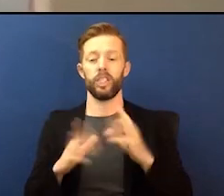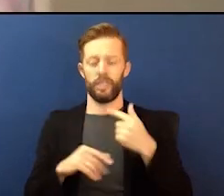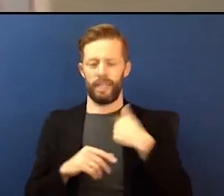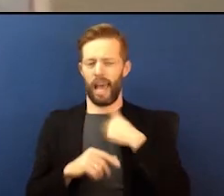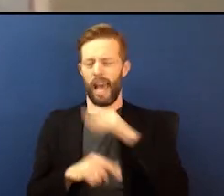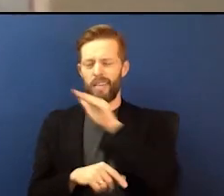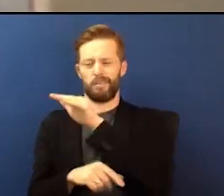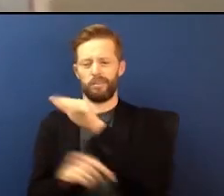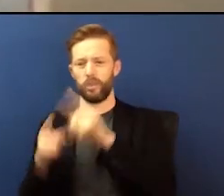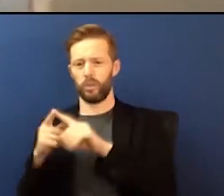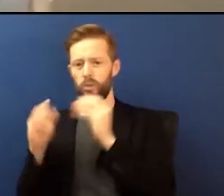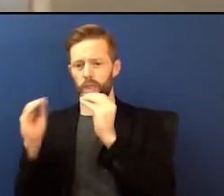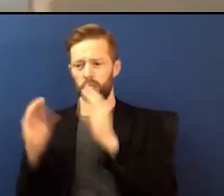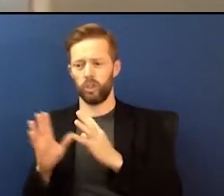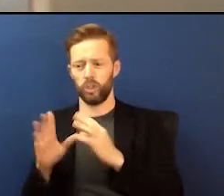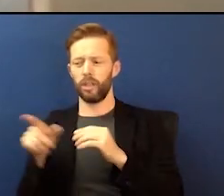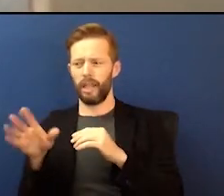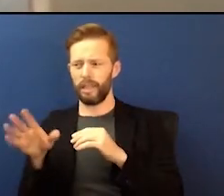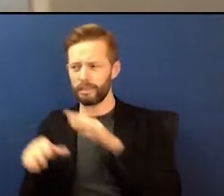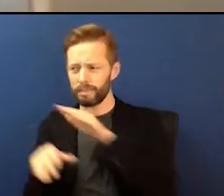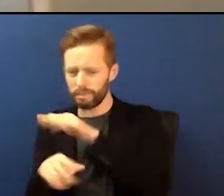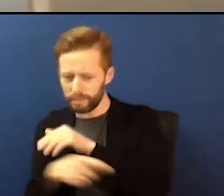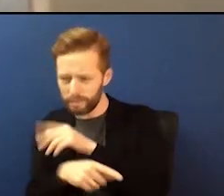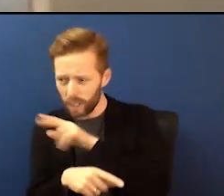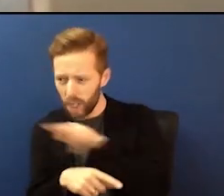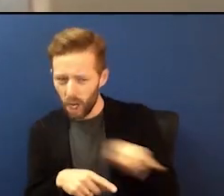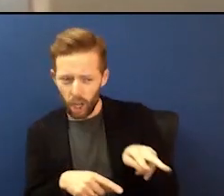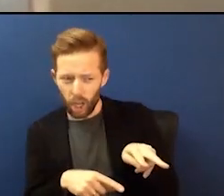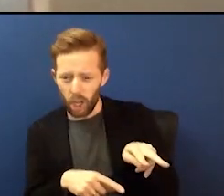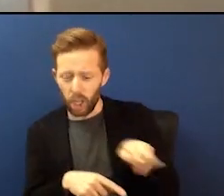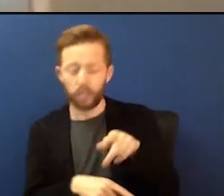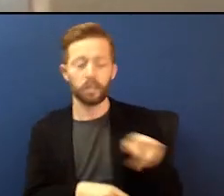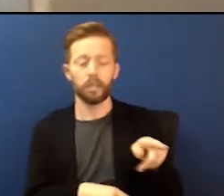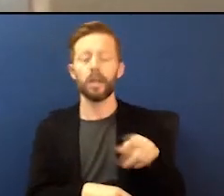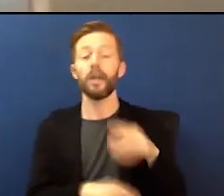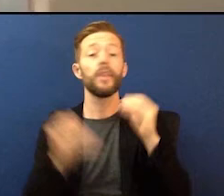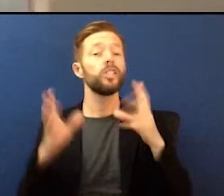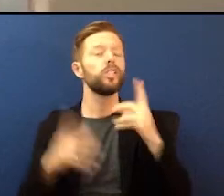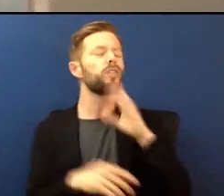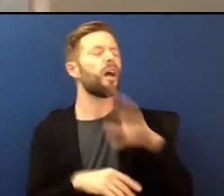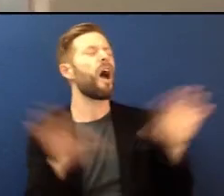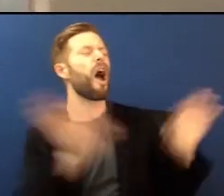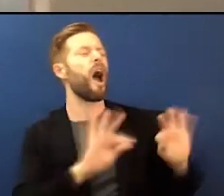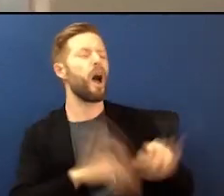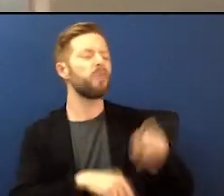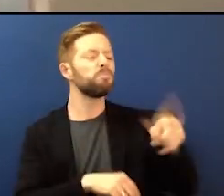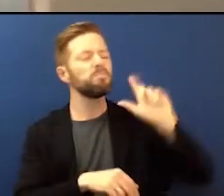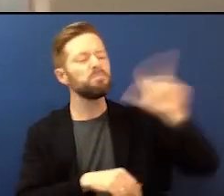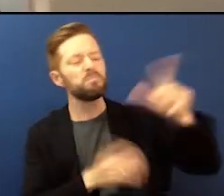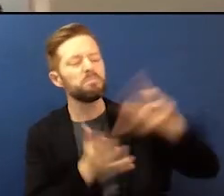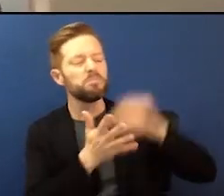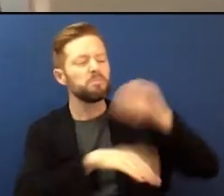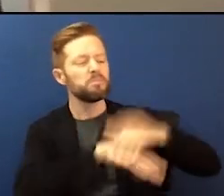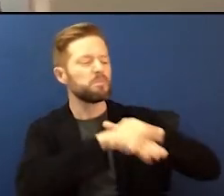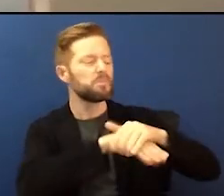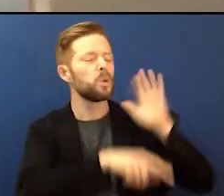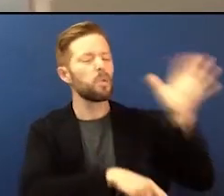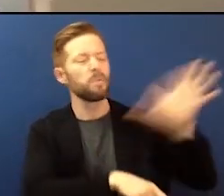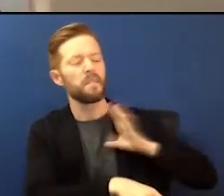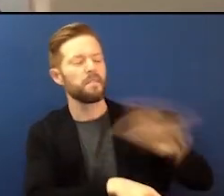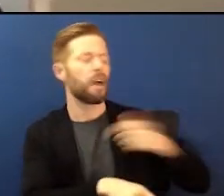she said, oh, he's a bright boy. He'll do great once he learns English. And, that's the kind